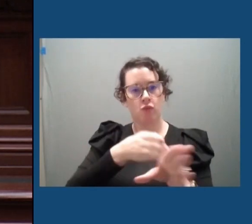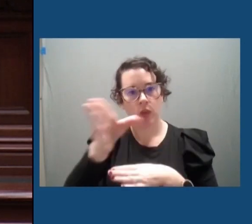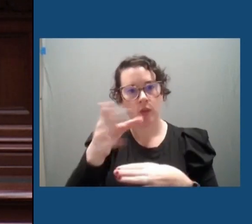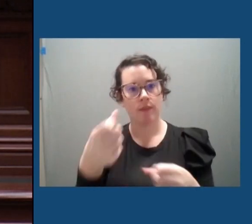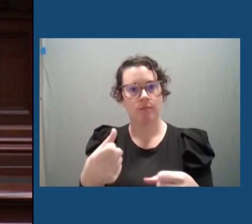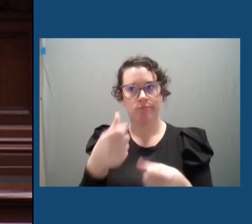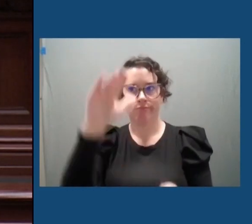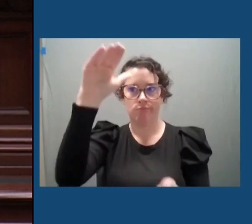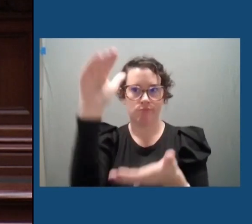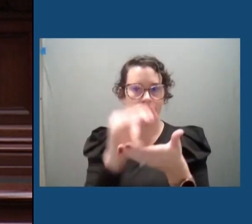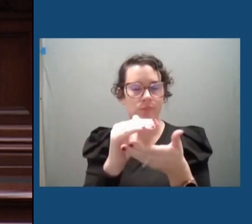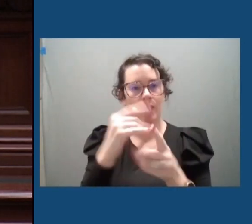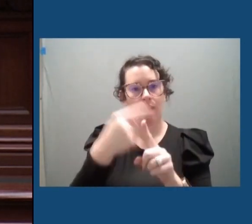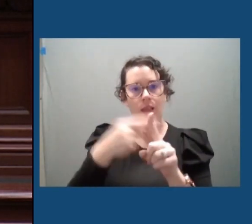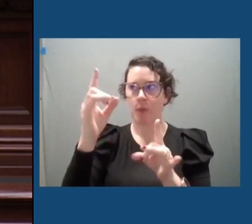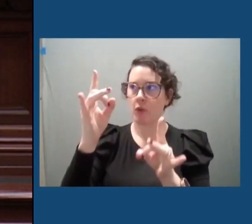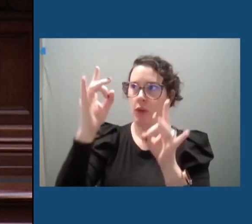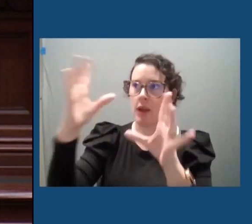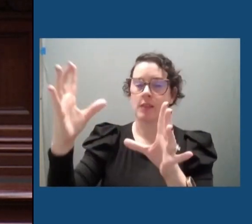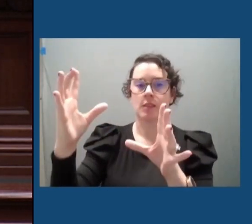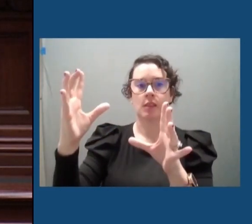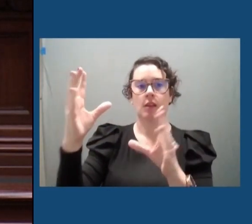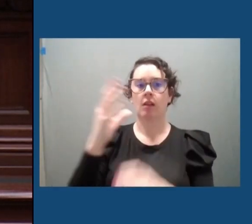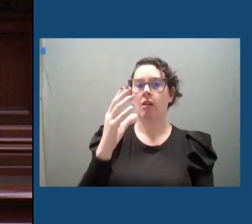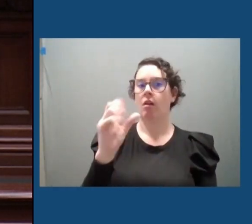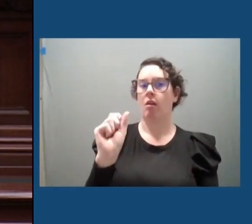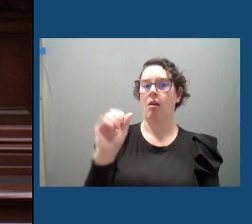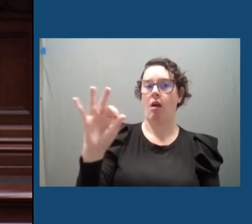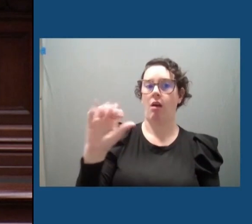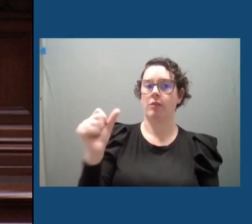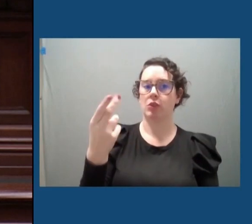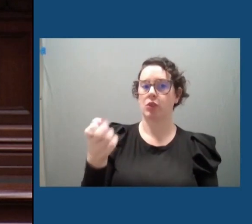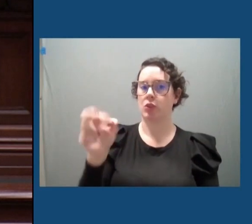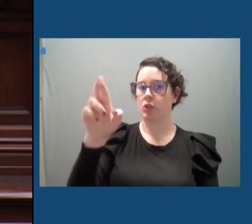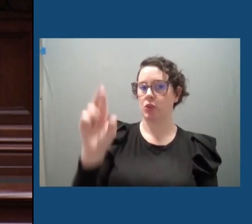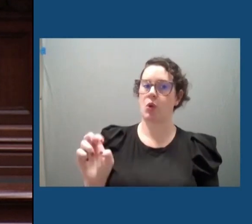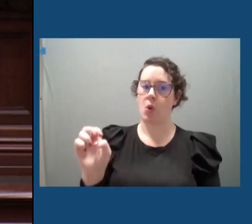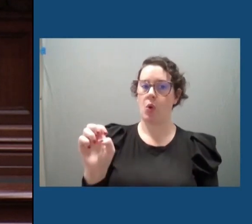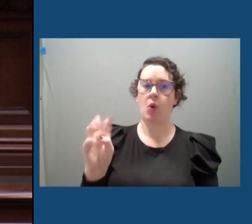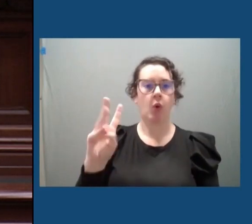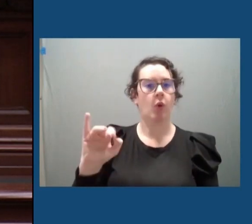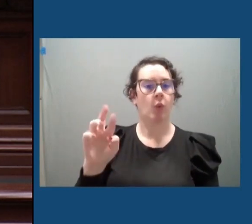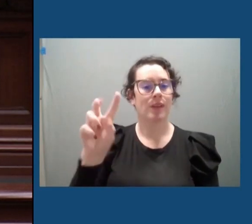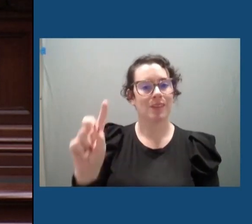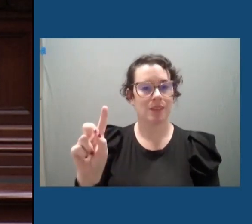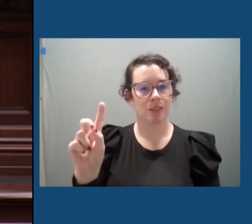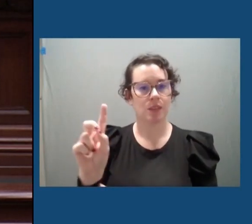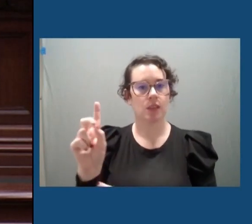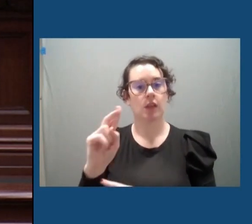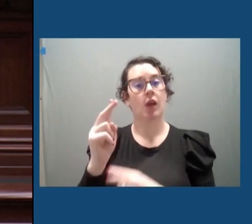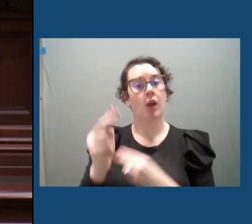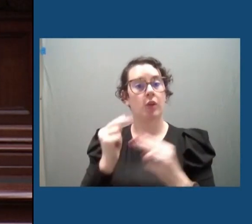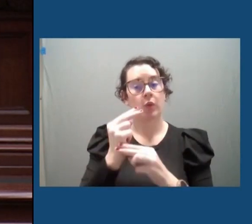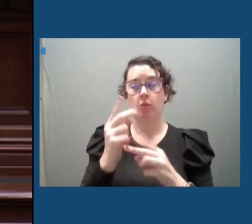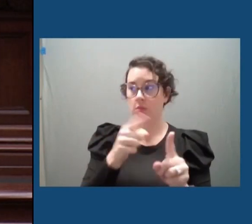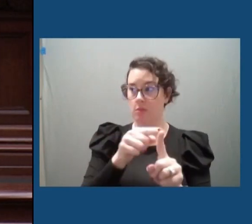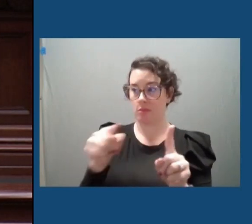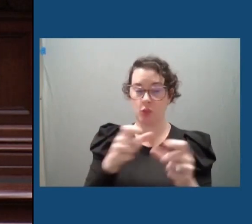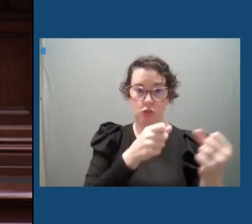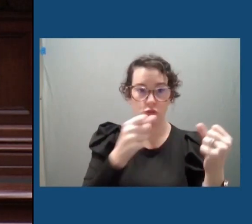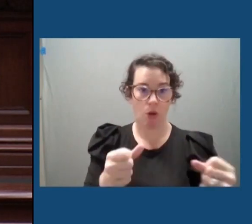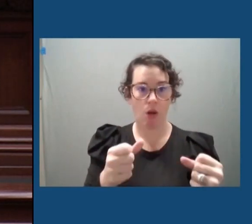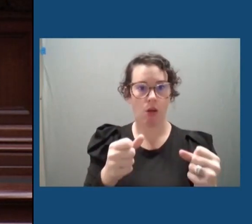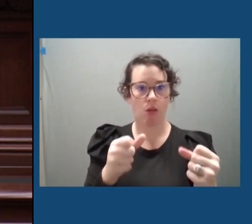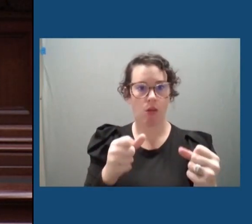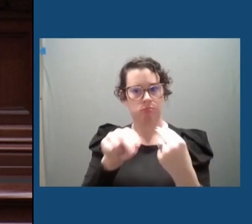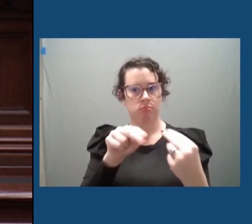energy, offshore wind, where unions are strong and our infrastructure is resilient